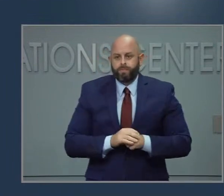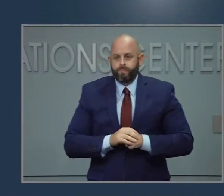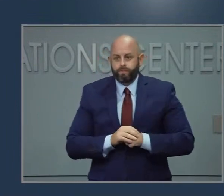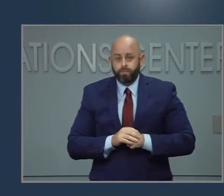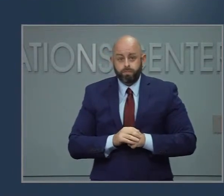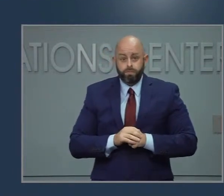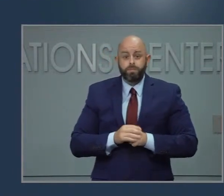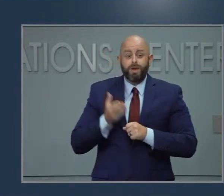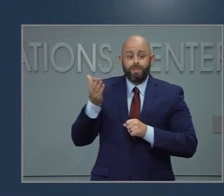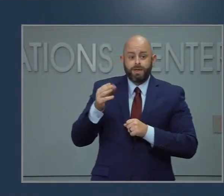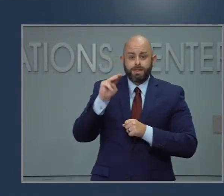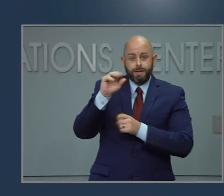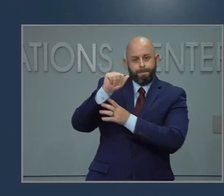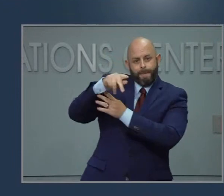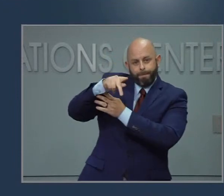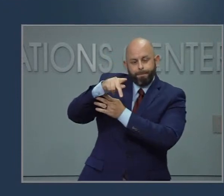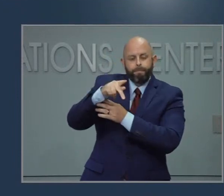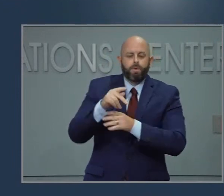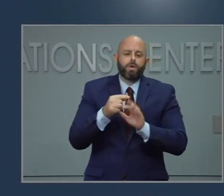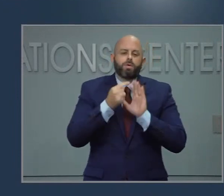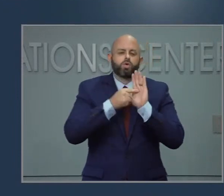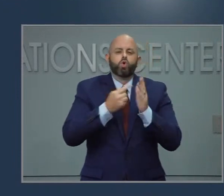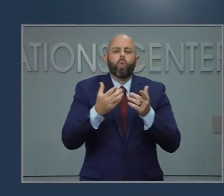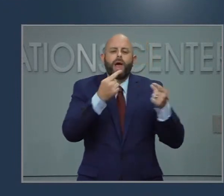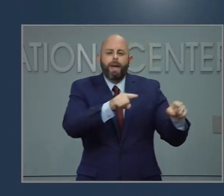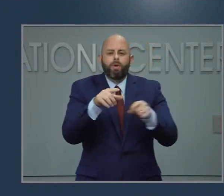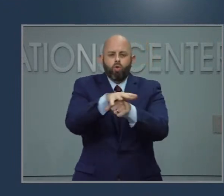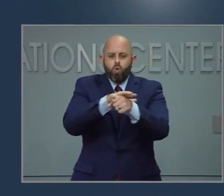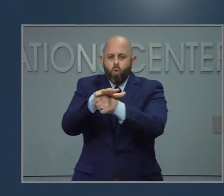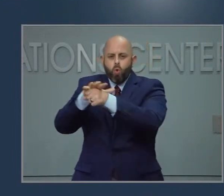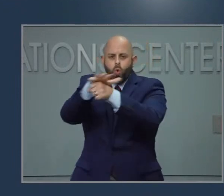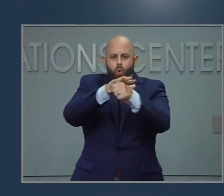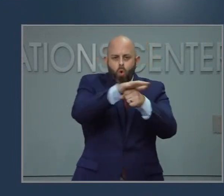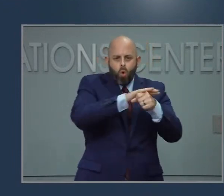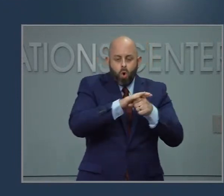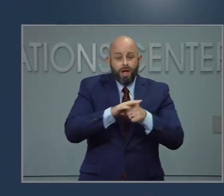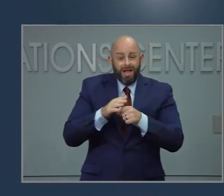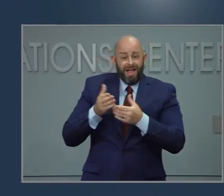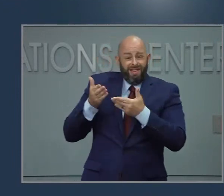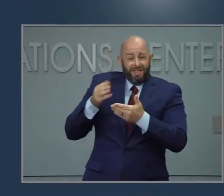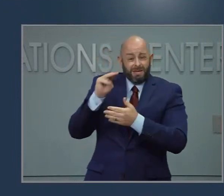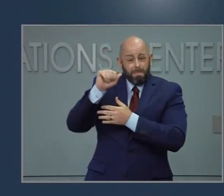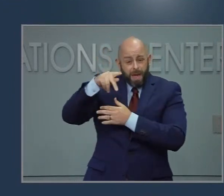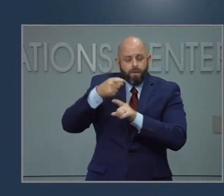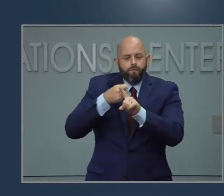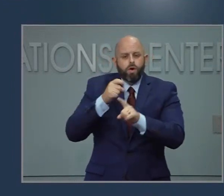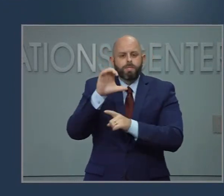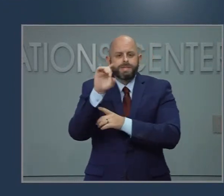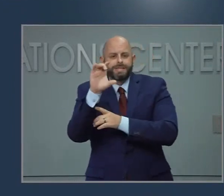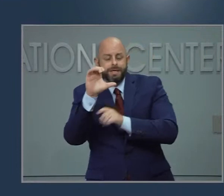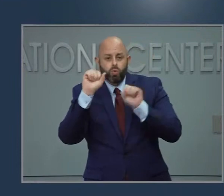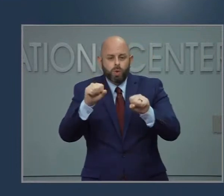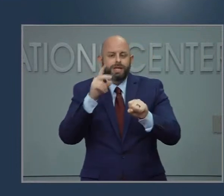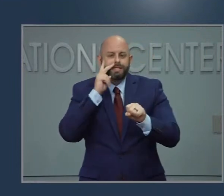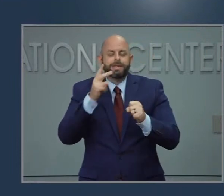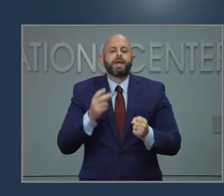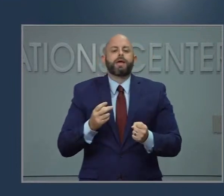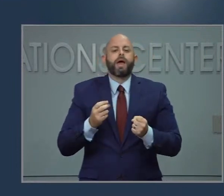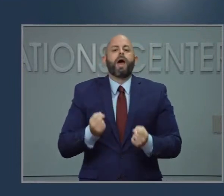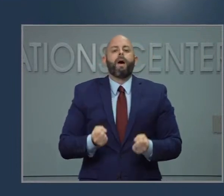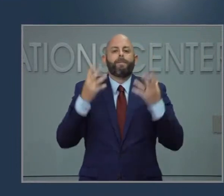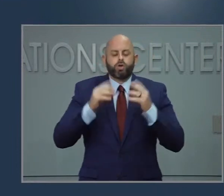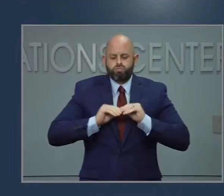what's happening at the local level. This map is from the CDC and shows the level of community viral